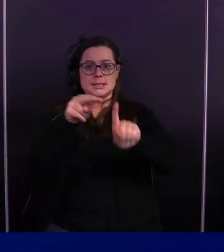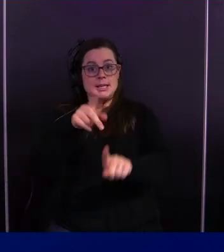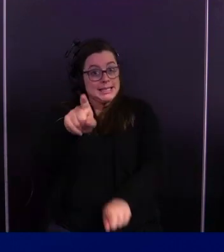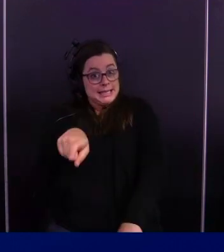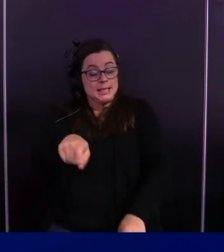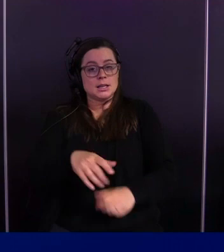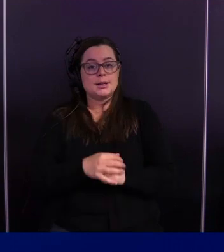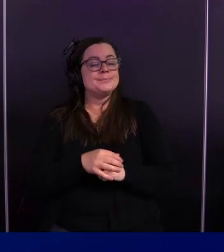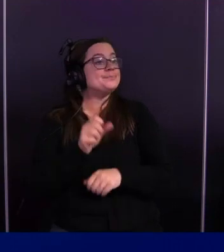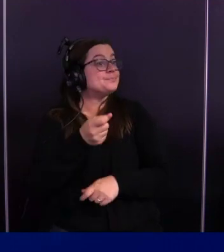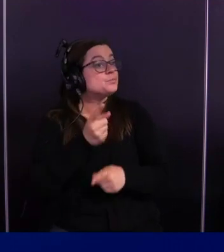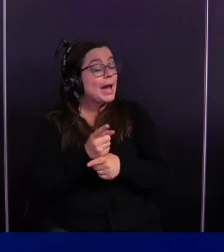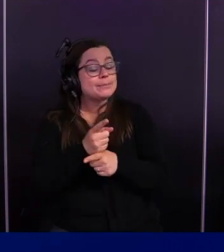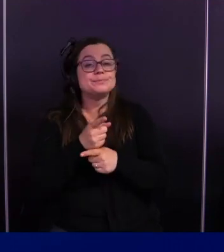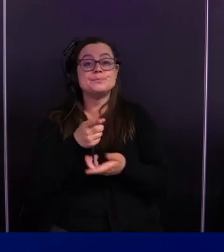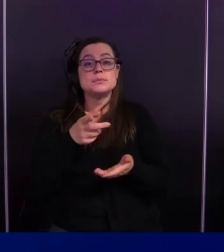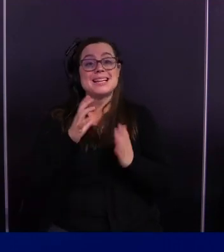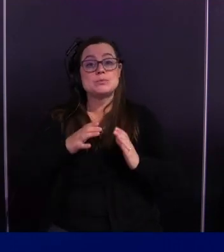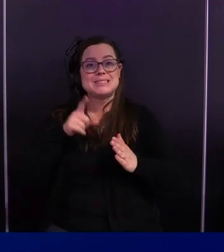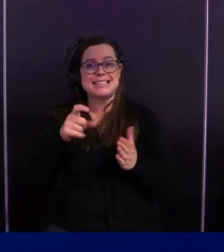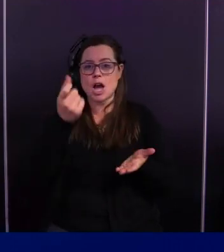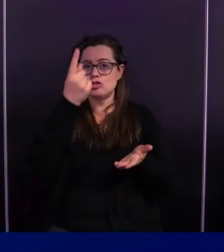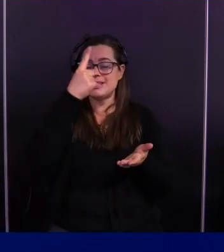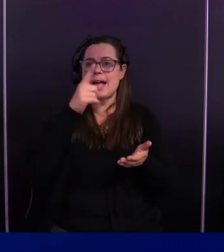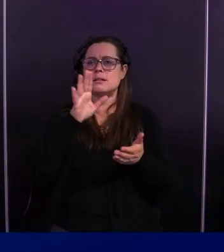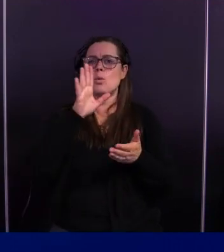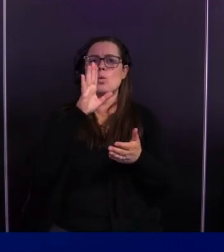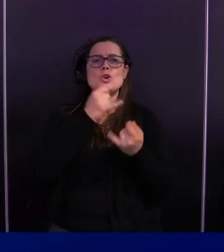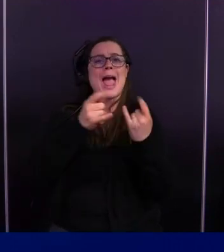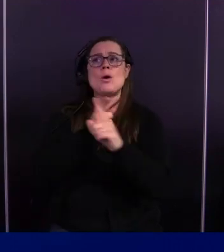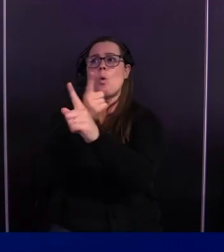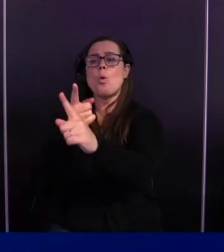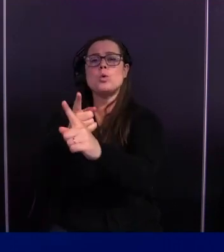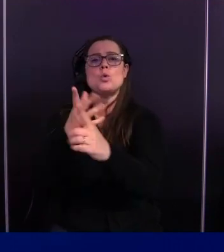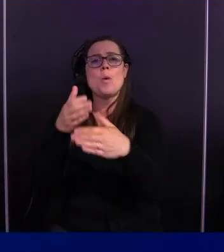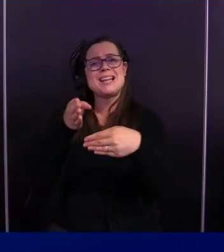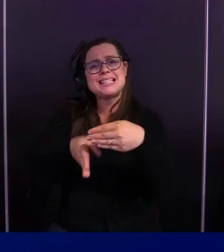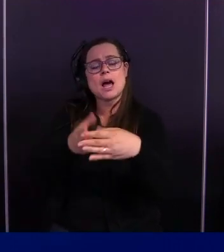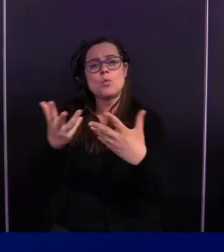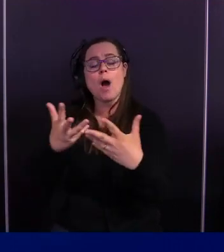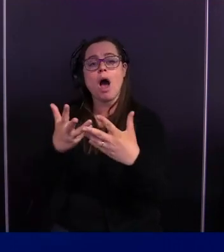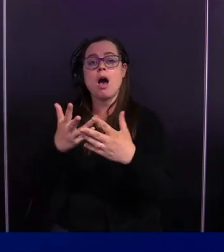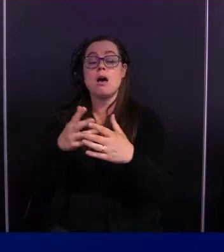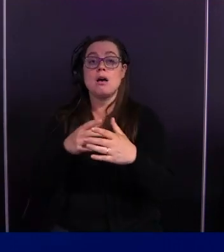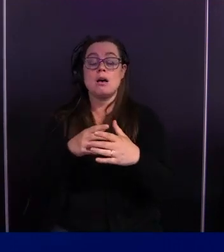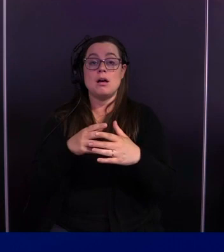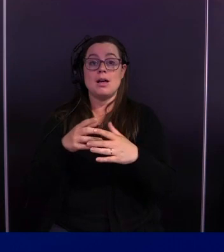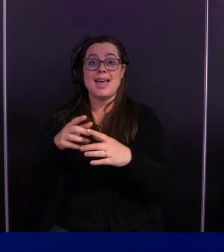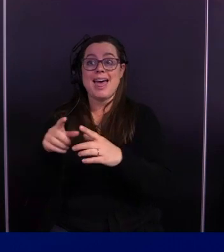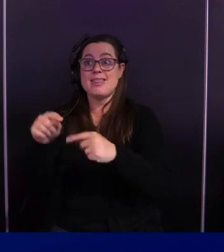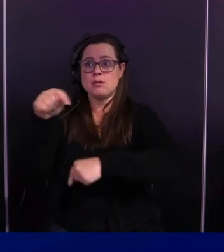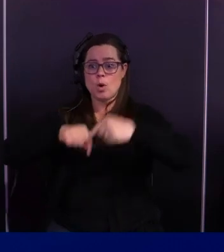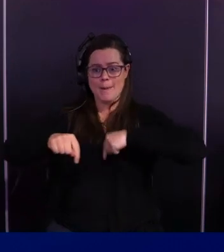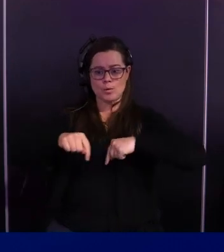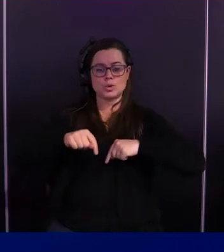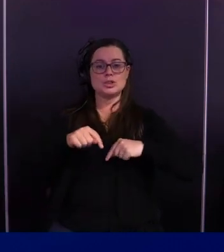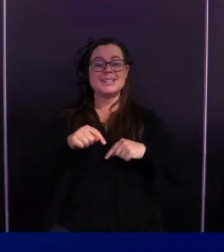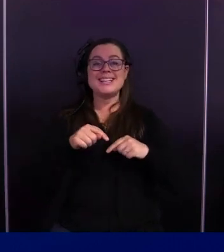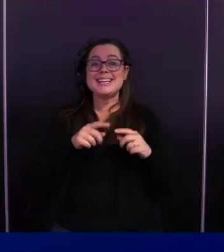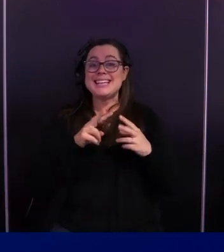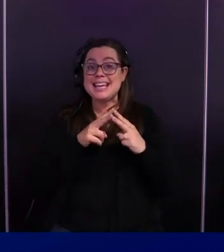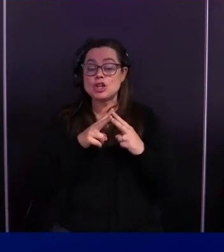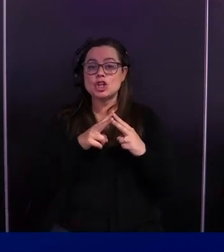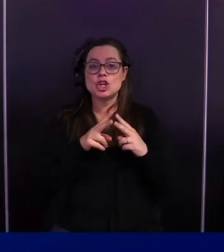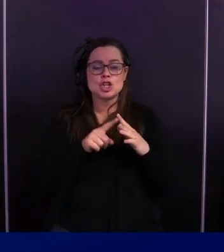need to understand what you want to get done, and either start large and narrow it down, and that's the important